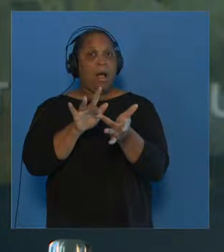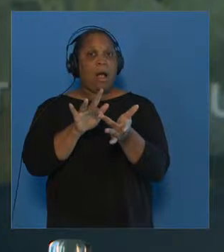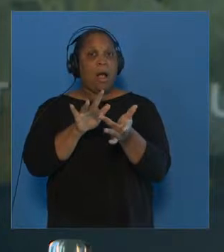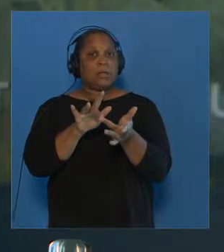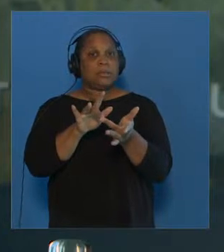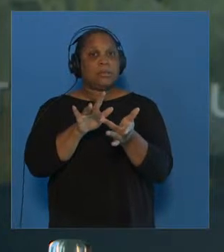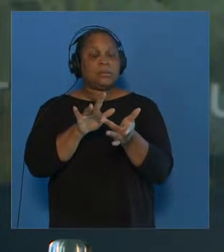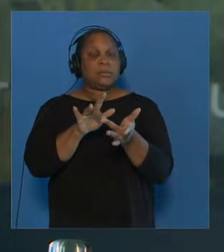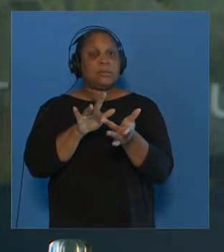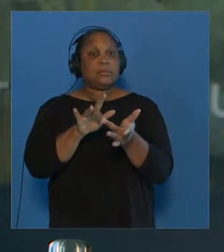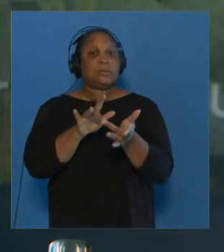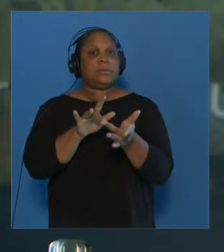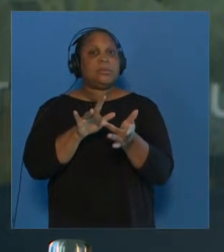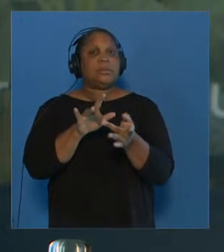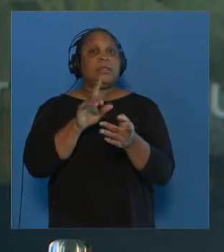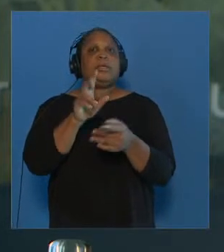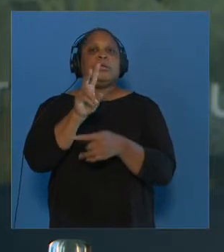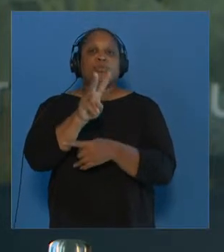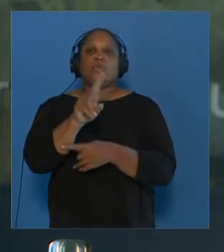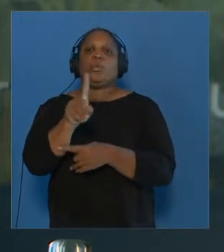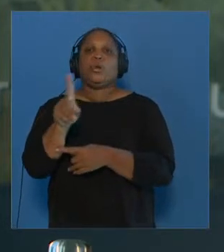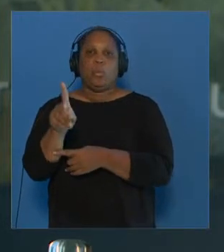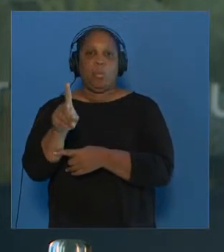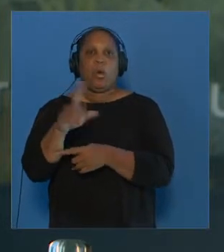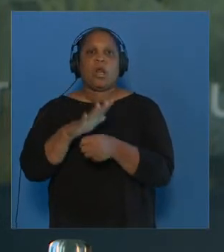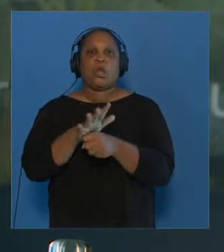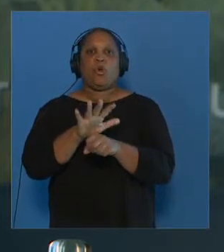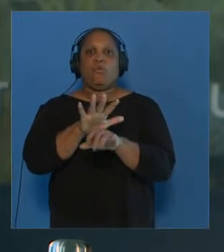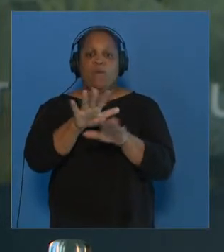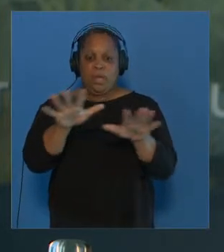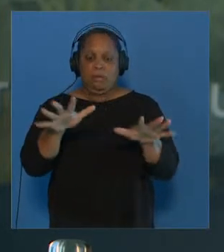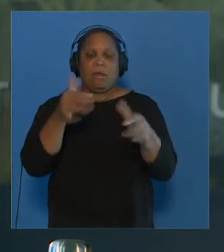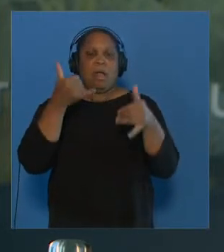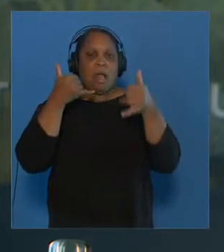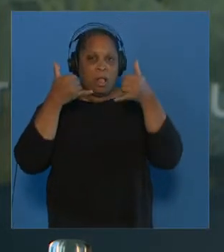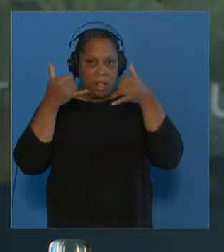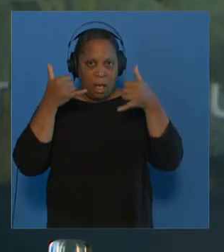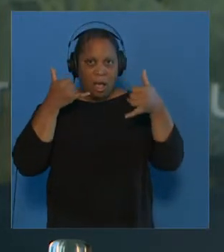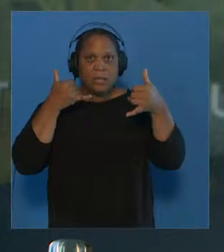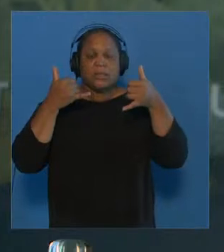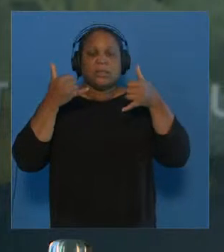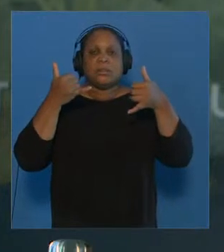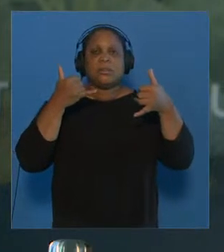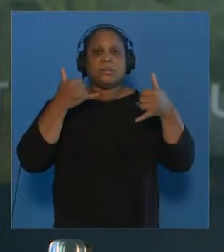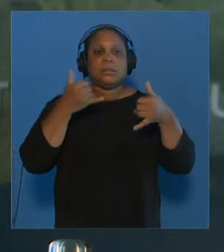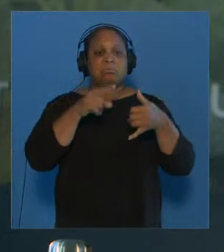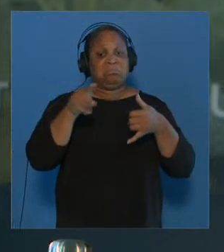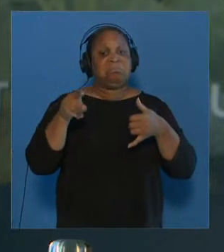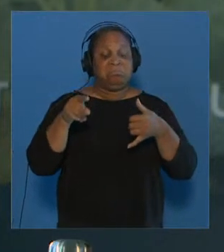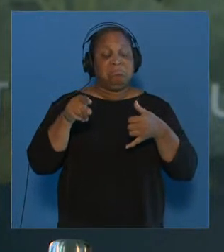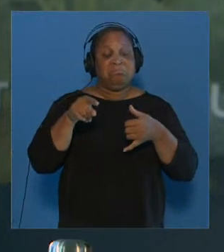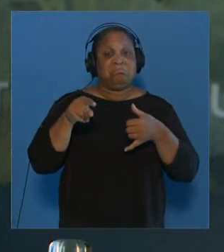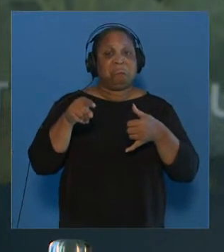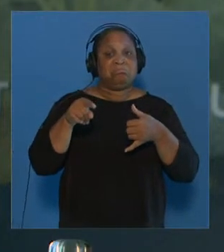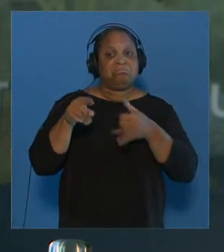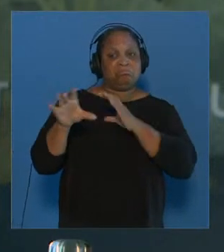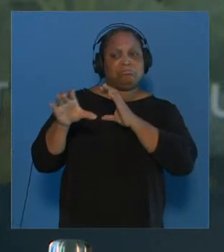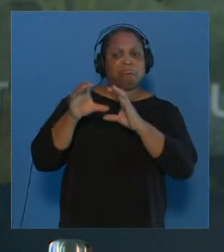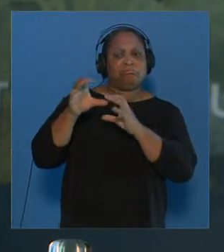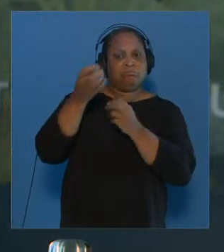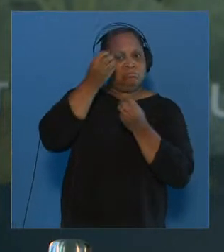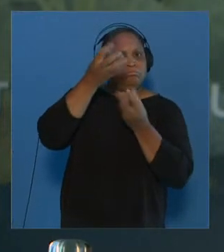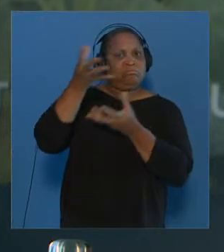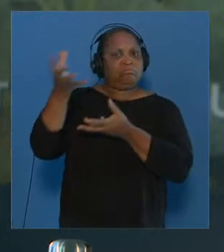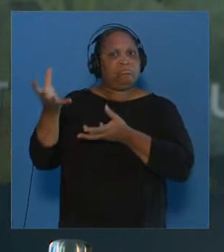they called 211. They called the COVID hotline. The COVID hotline were able to communicate that